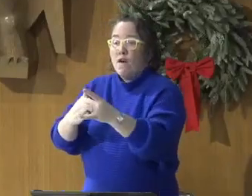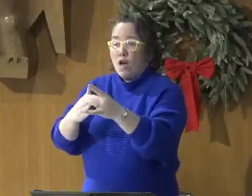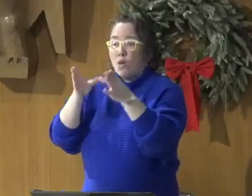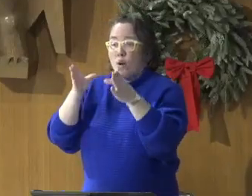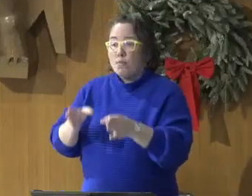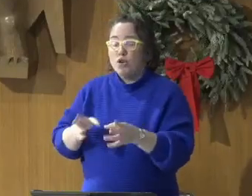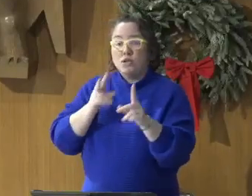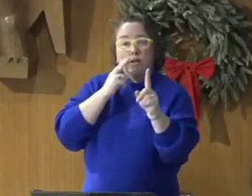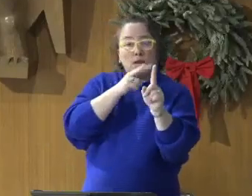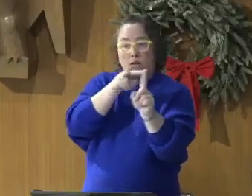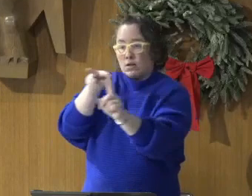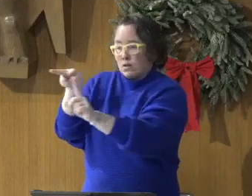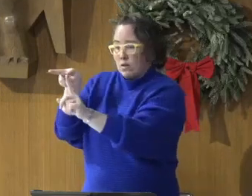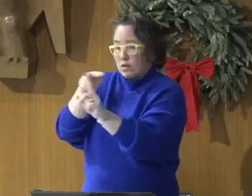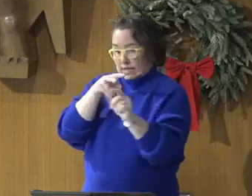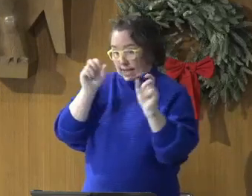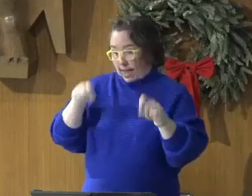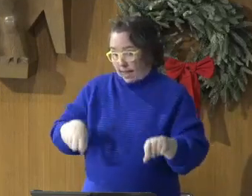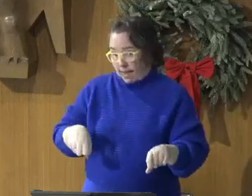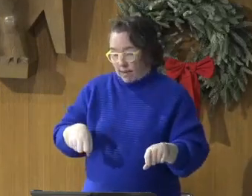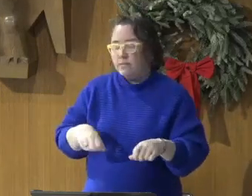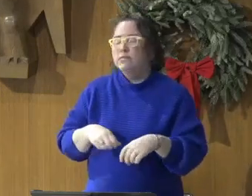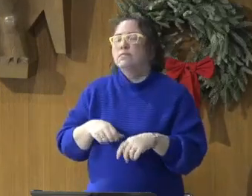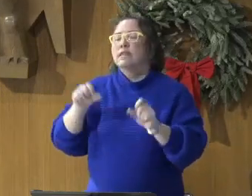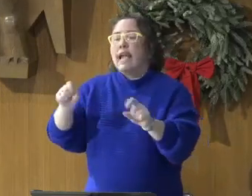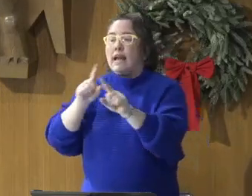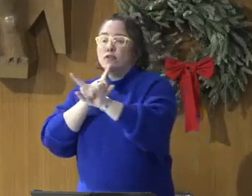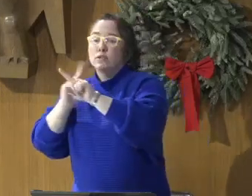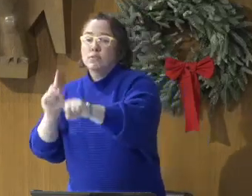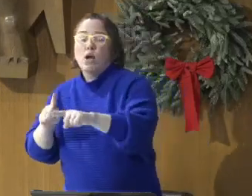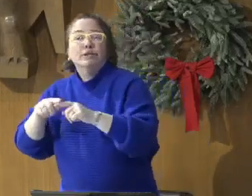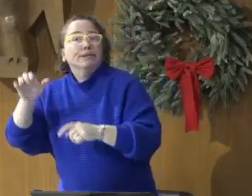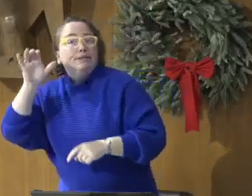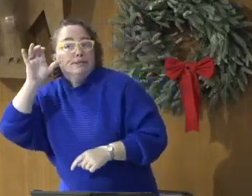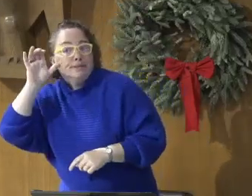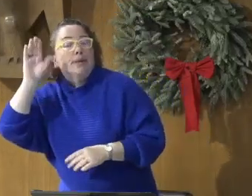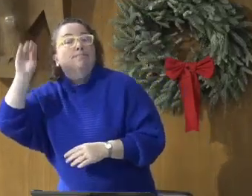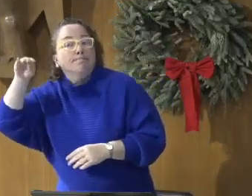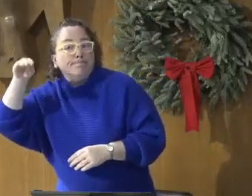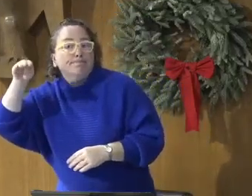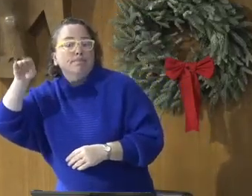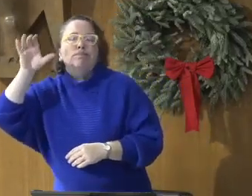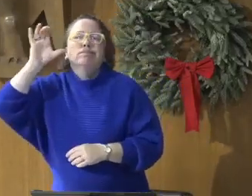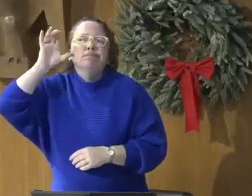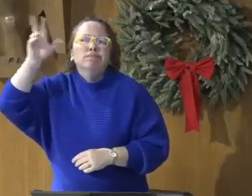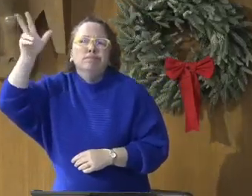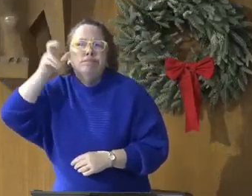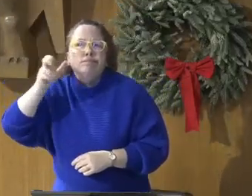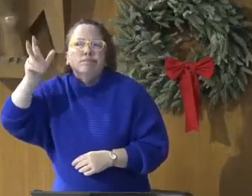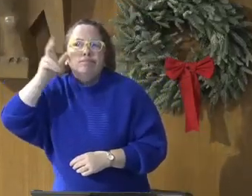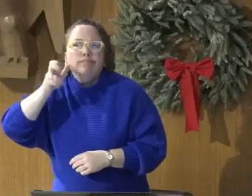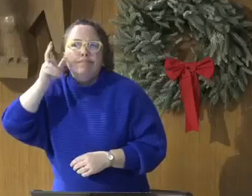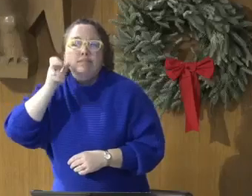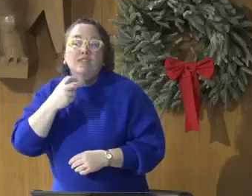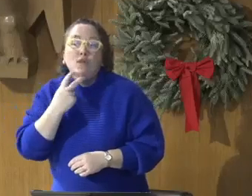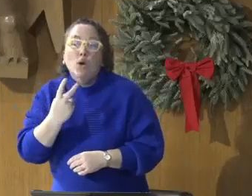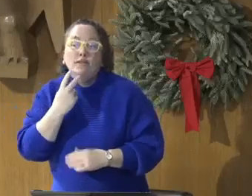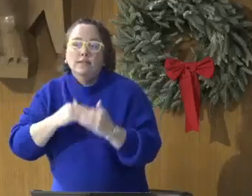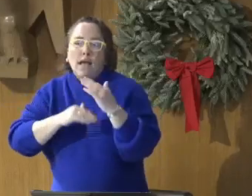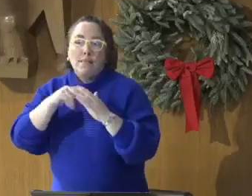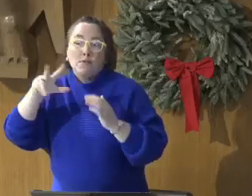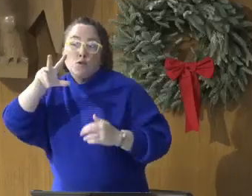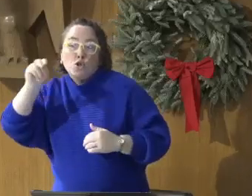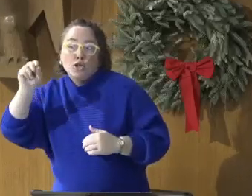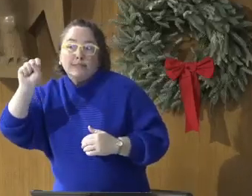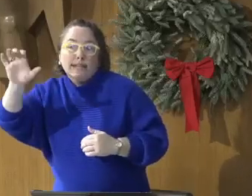with their eyes, respond to sounds and listen to voices for up to 30 seconds.